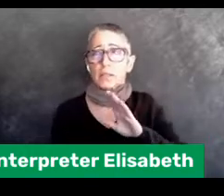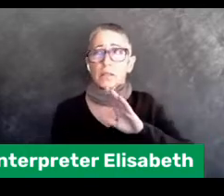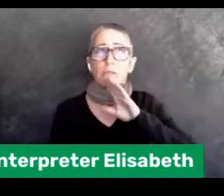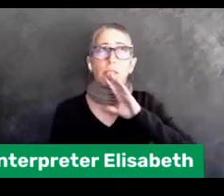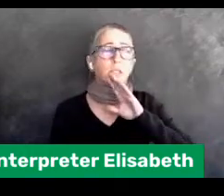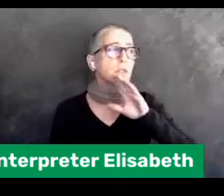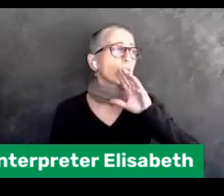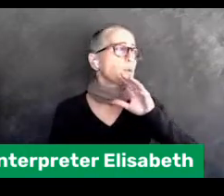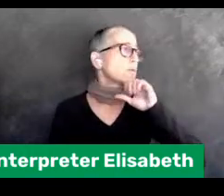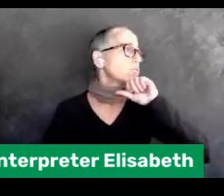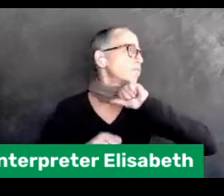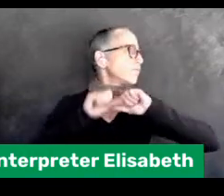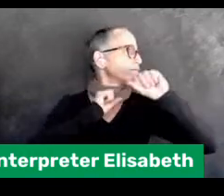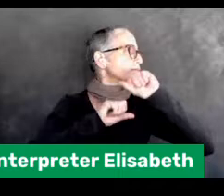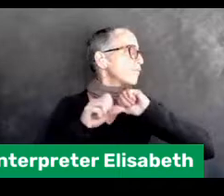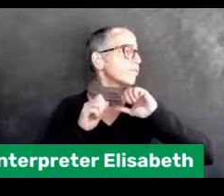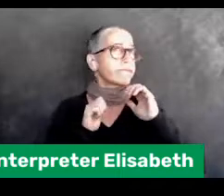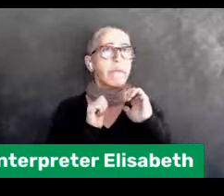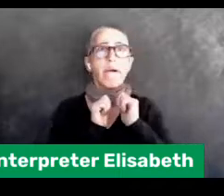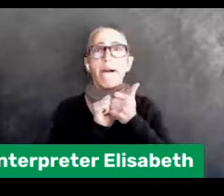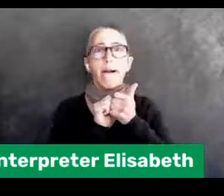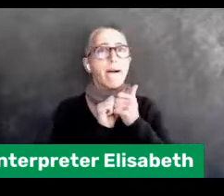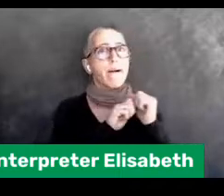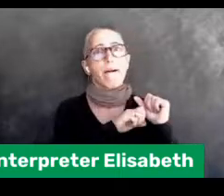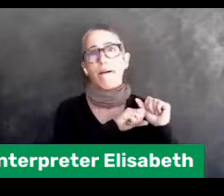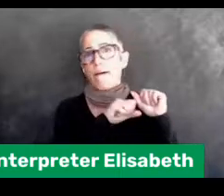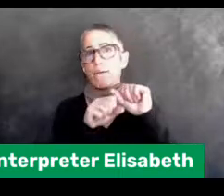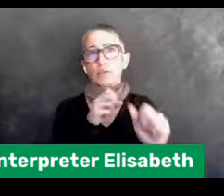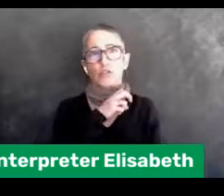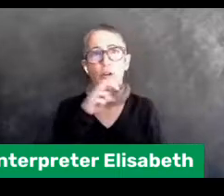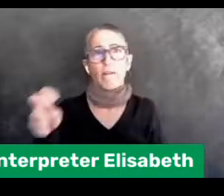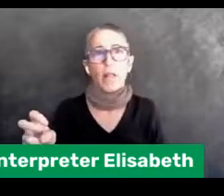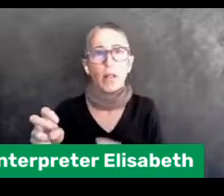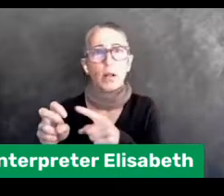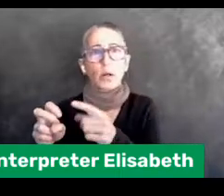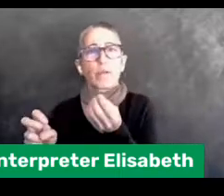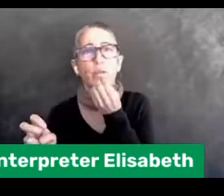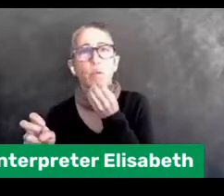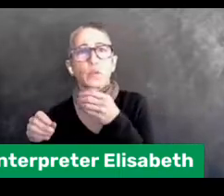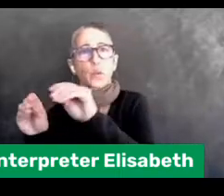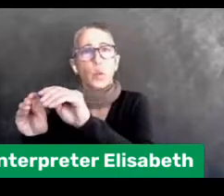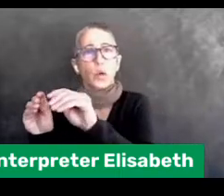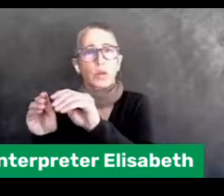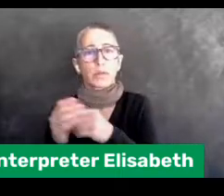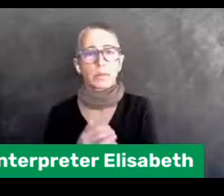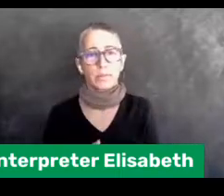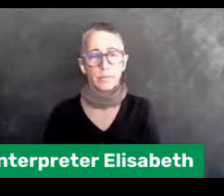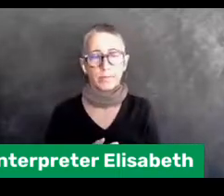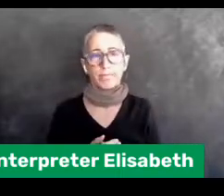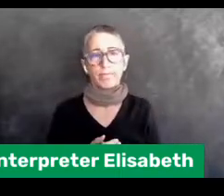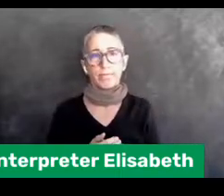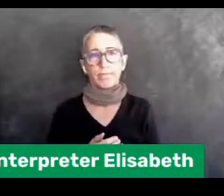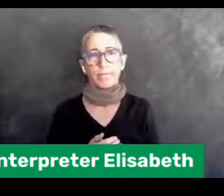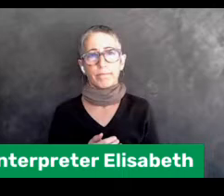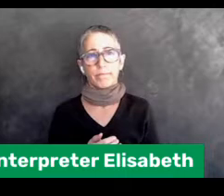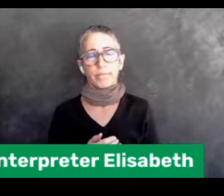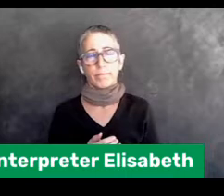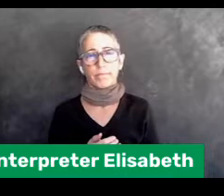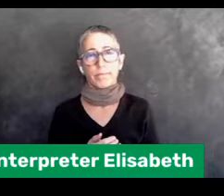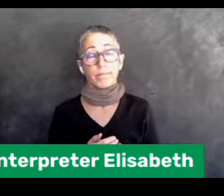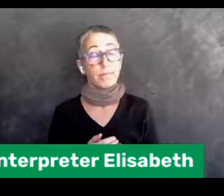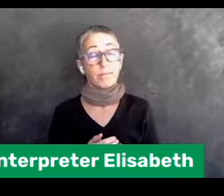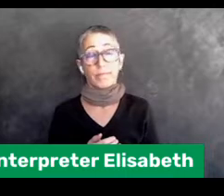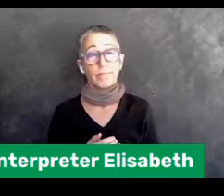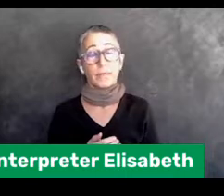going to make it to the grocery store. Because of the sudden close during the already challenging